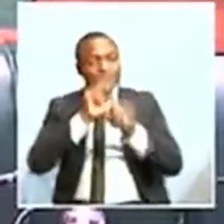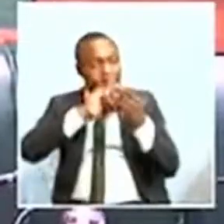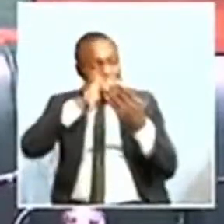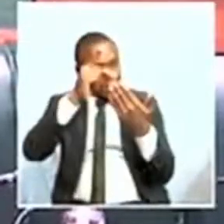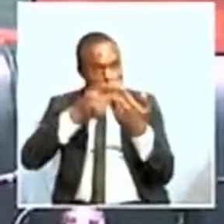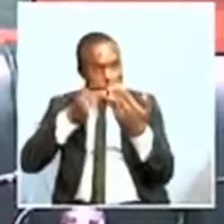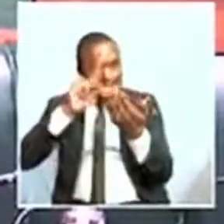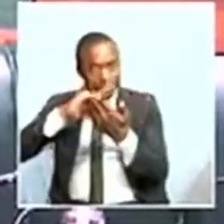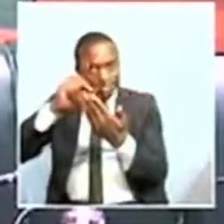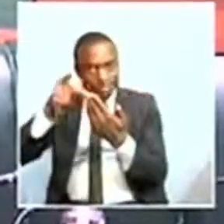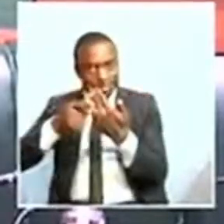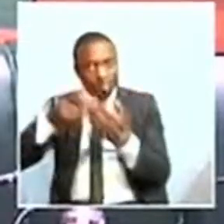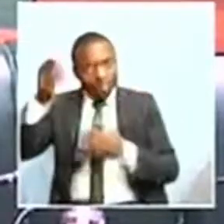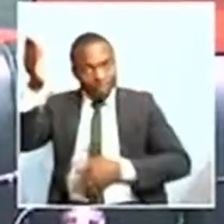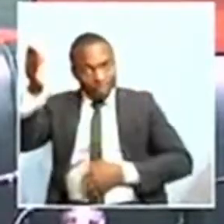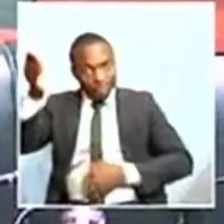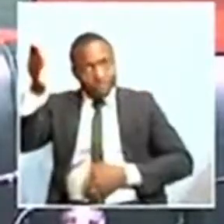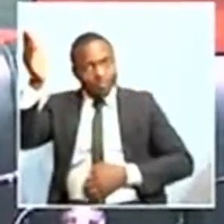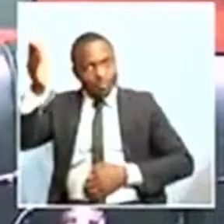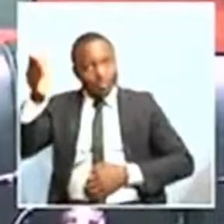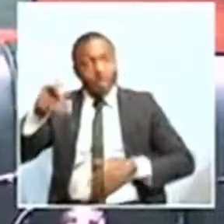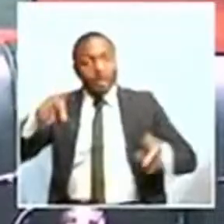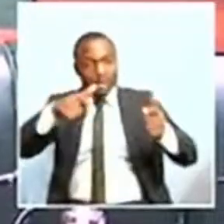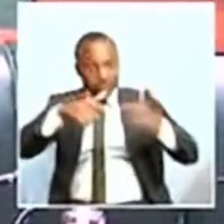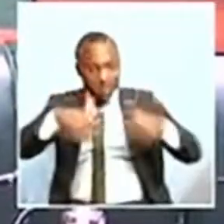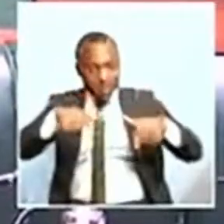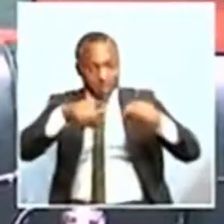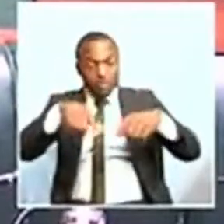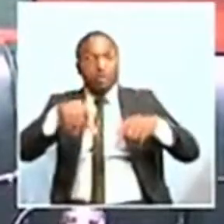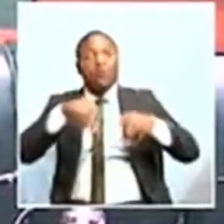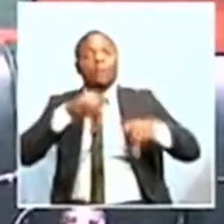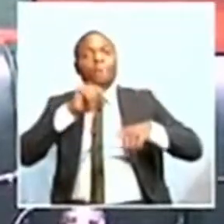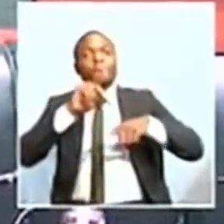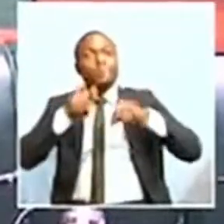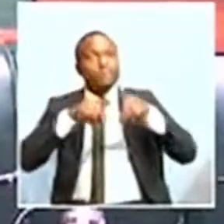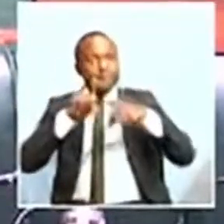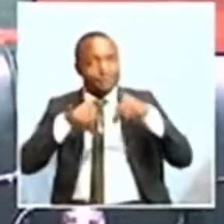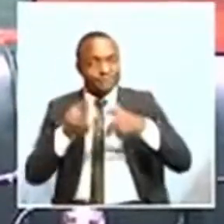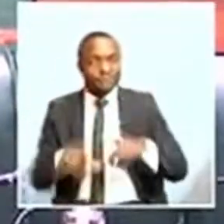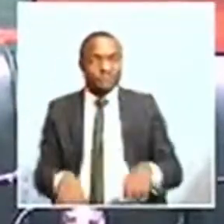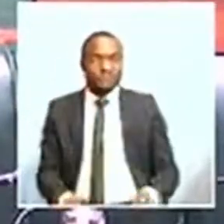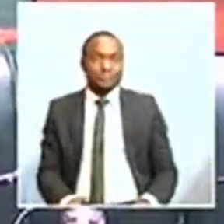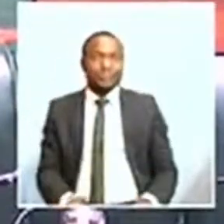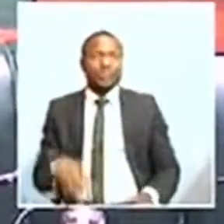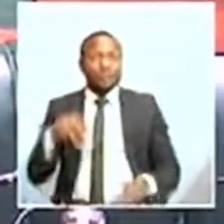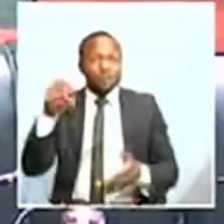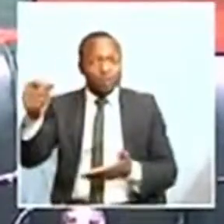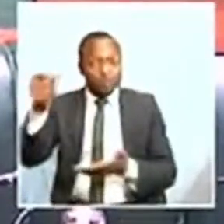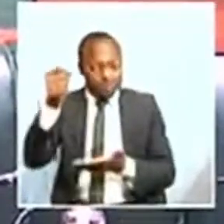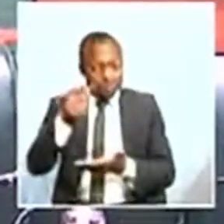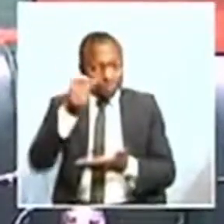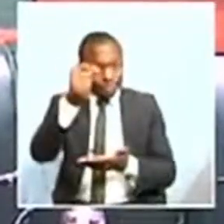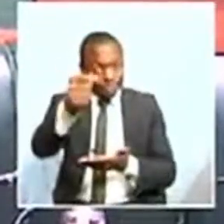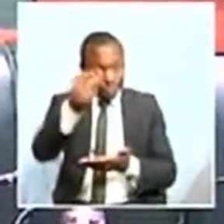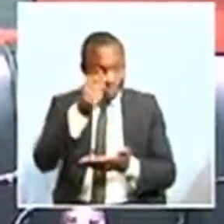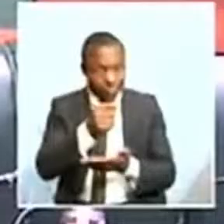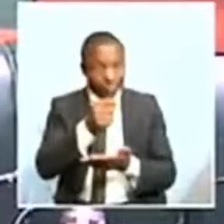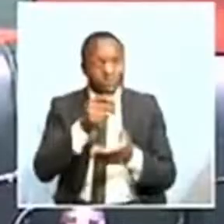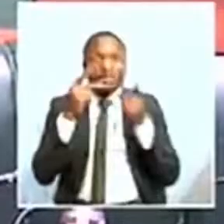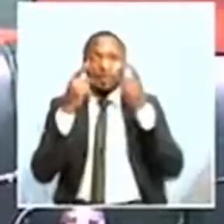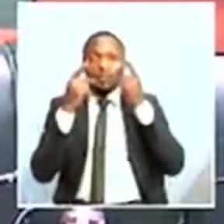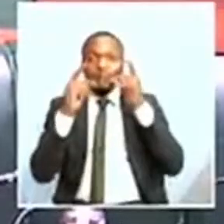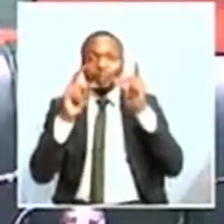agendas to sensitize our local people. In addition, we are recruiting